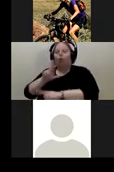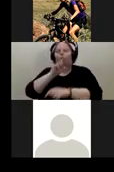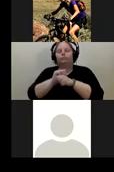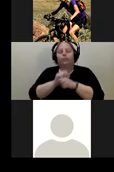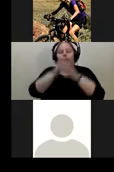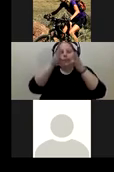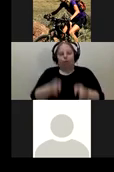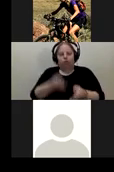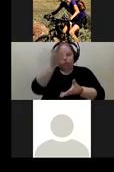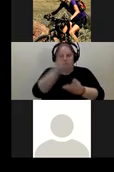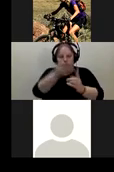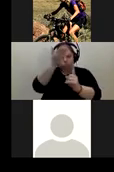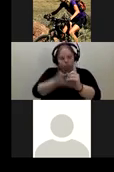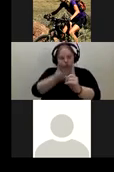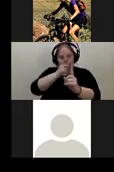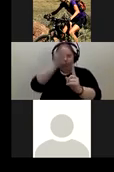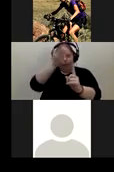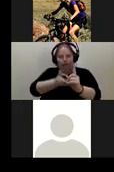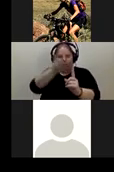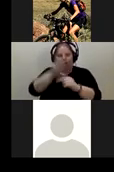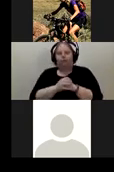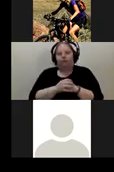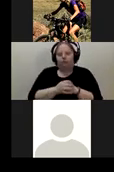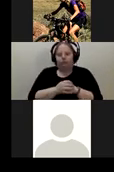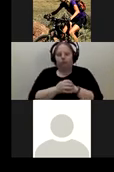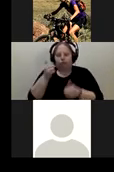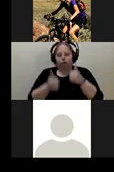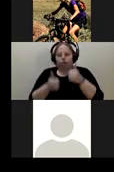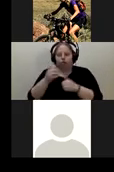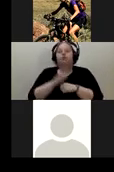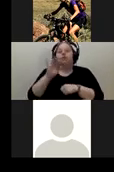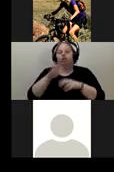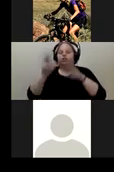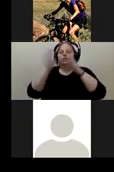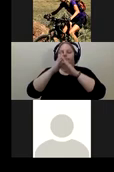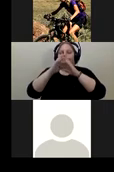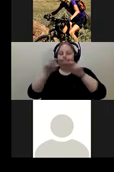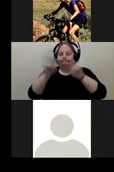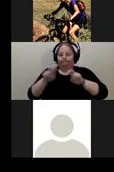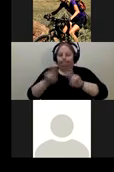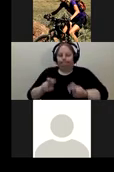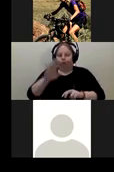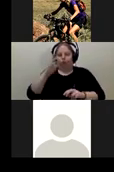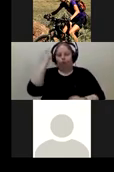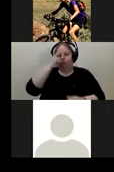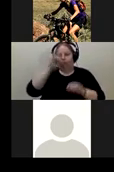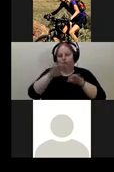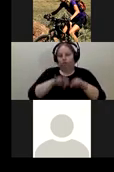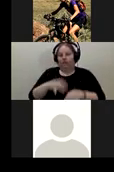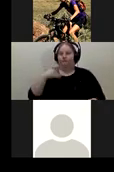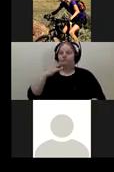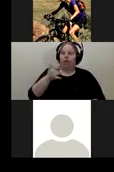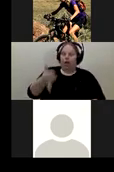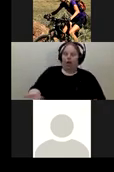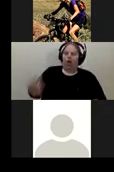a person in themselves? Now, that should break down your rationalization, right? If you feel like you could pick up the phone and just